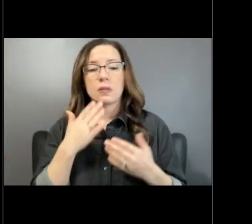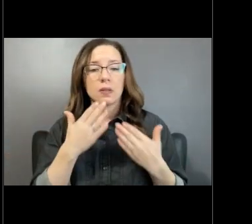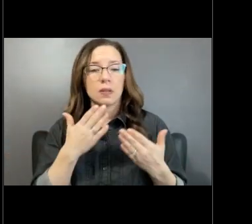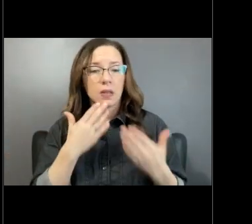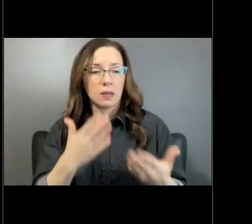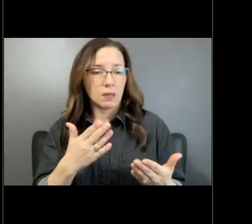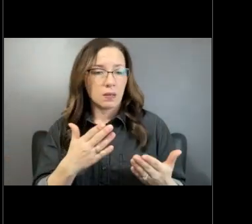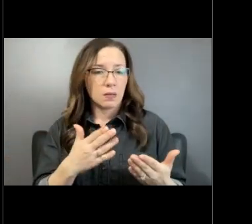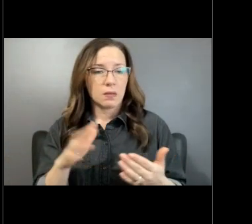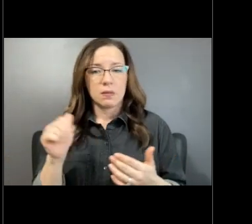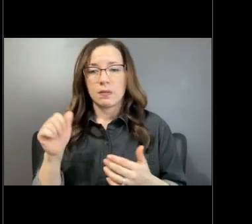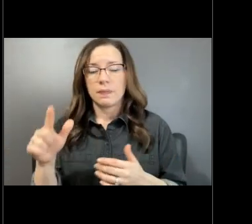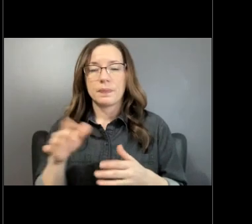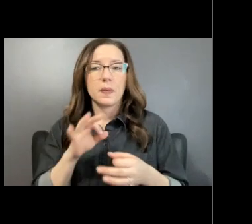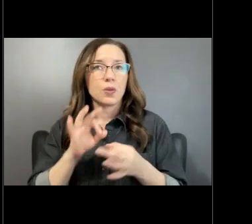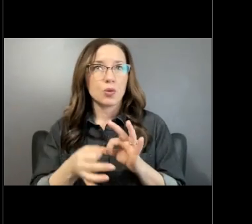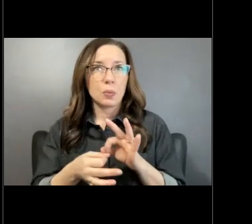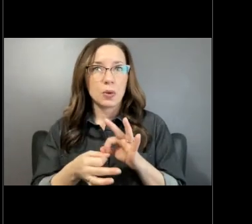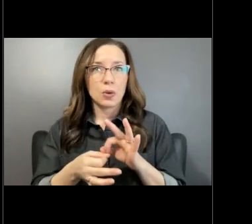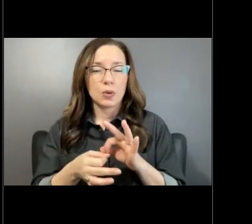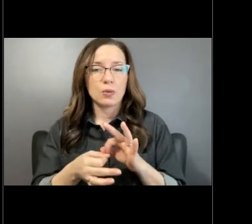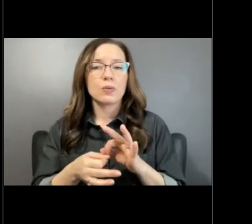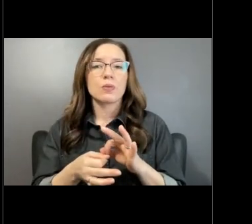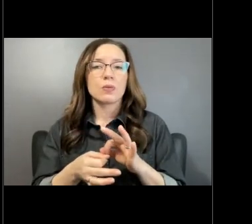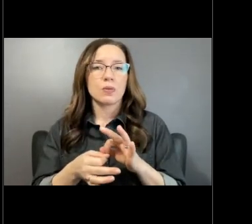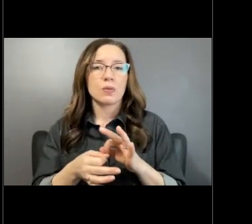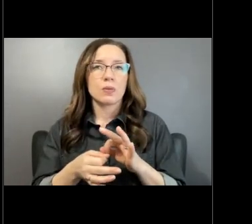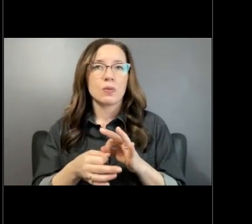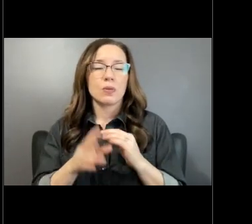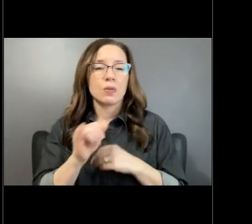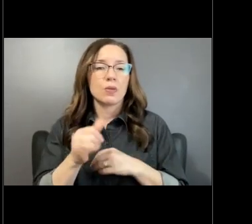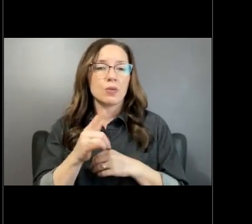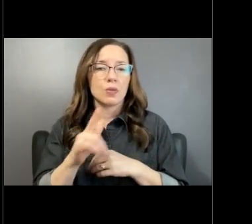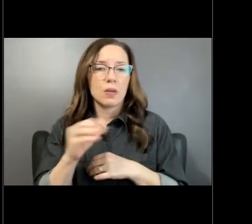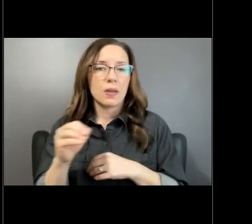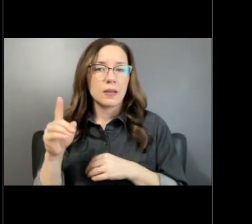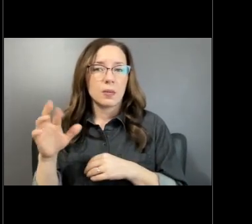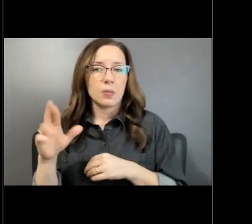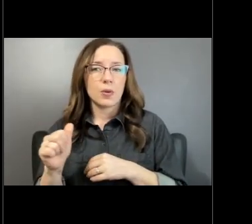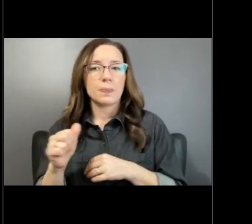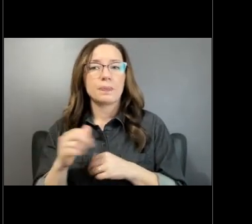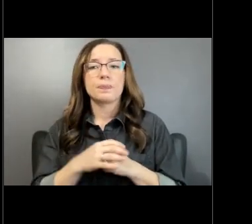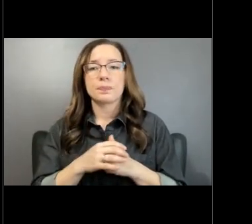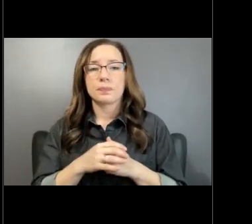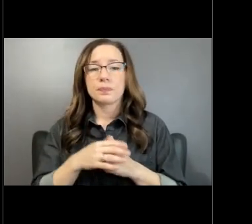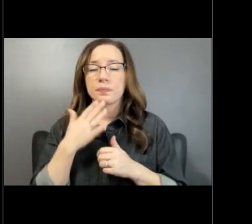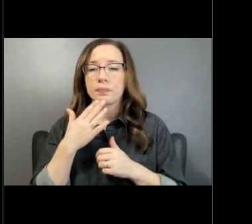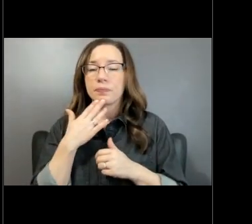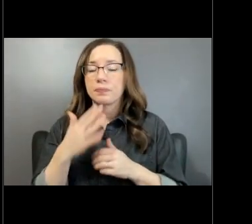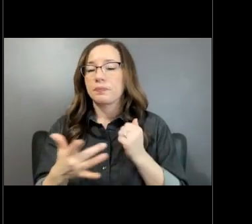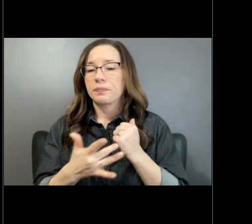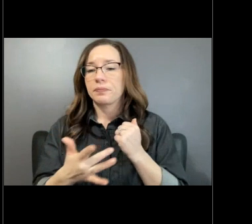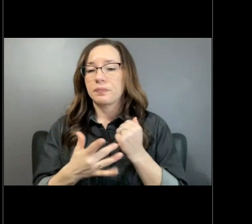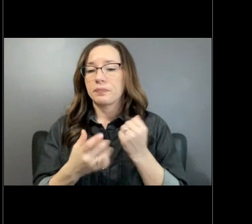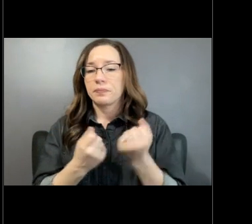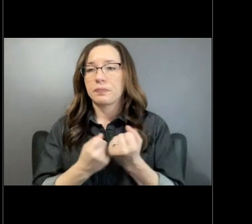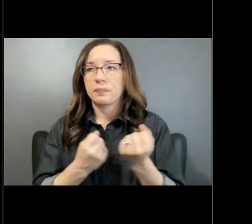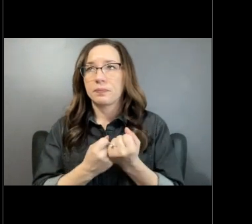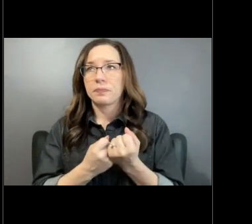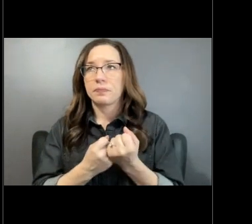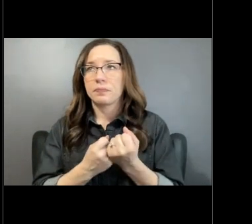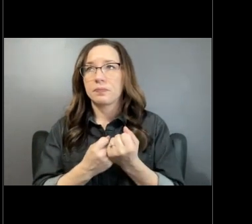our ASL interpreters, Jill and Deborah. I would like to thank our technical support,